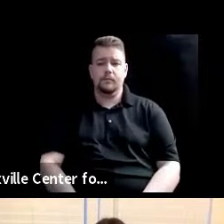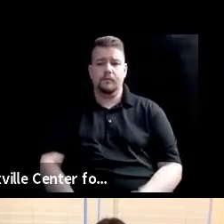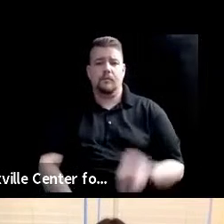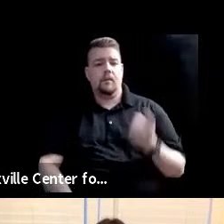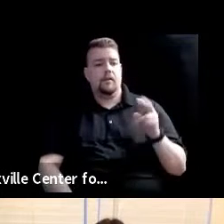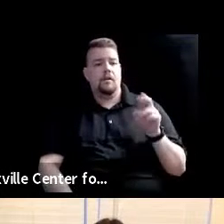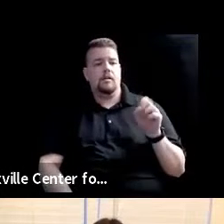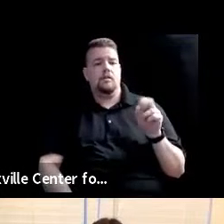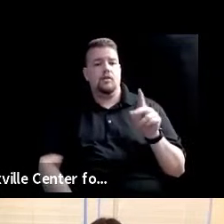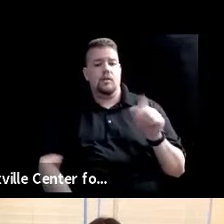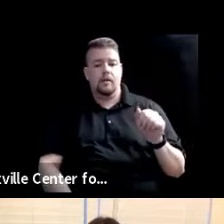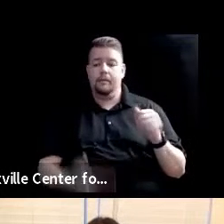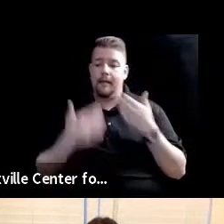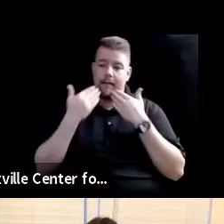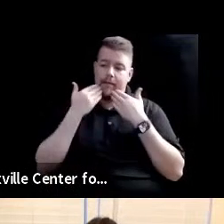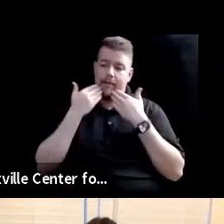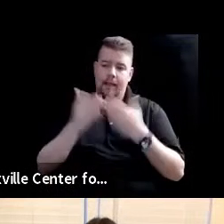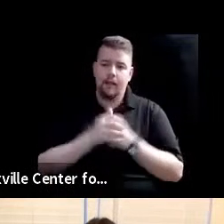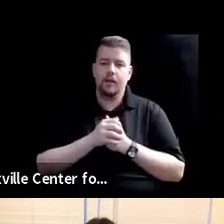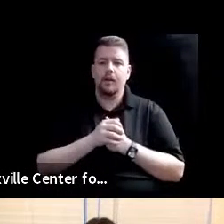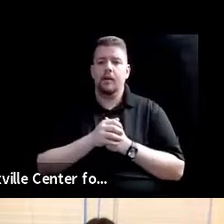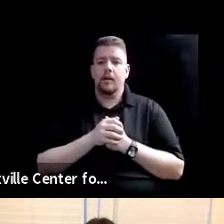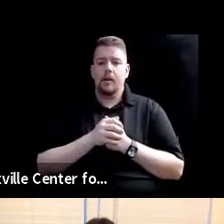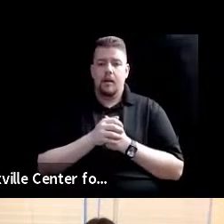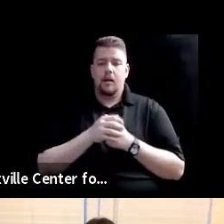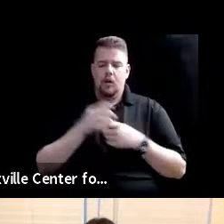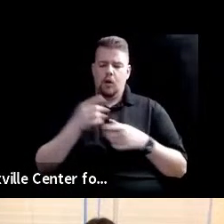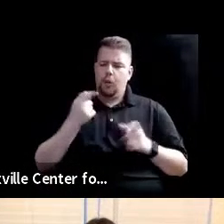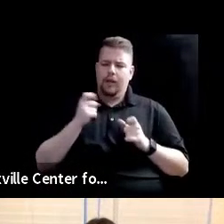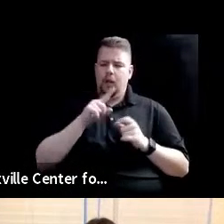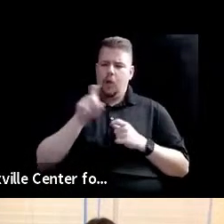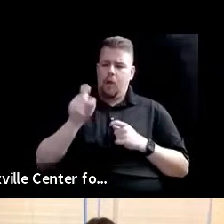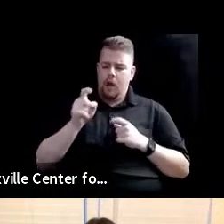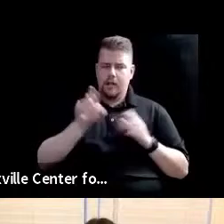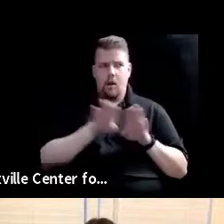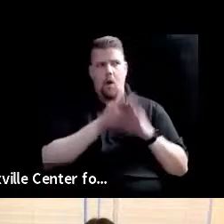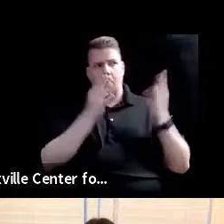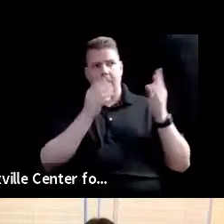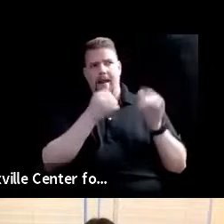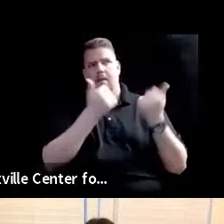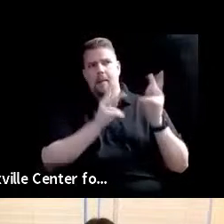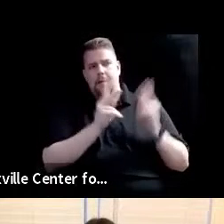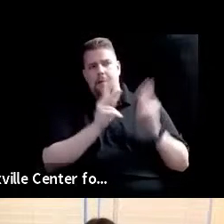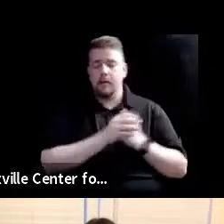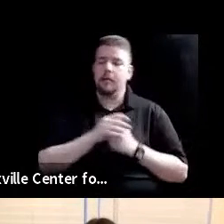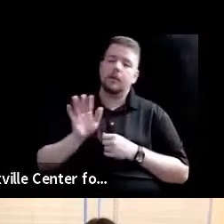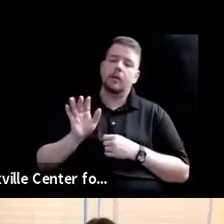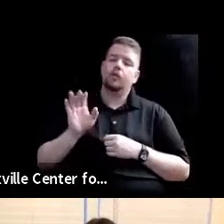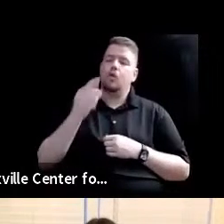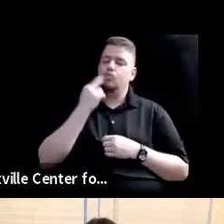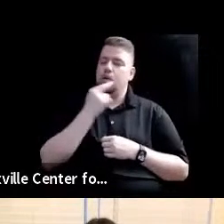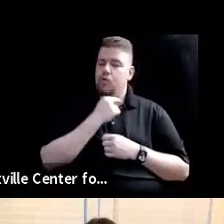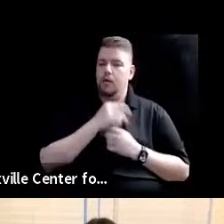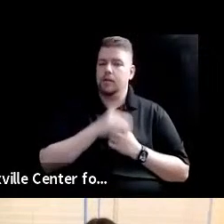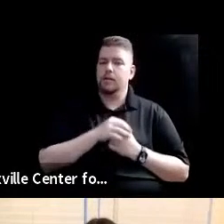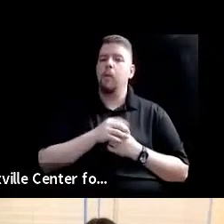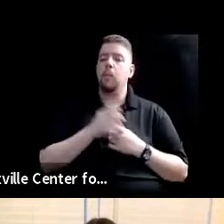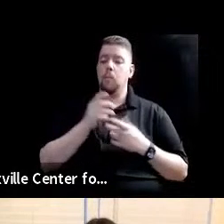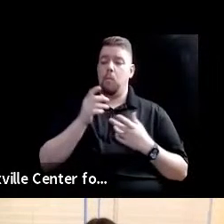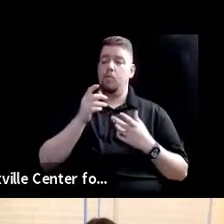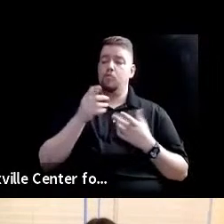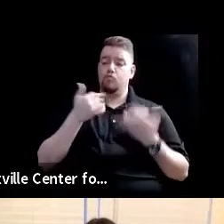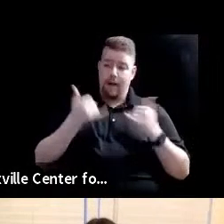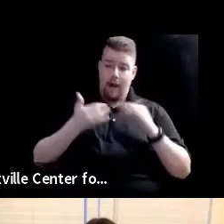And thanks, Mr. Burleson. Just a quick question, and then I'll Yes. open up to anyone else. So at your restaurants, are you running at